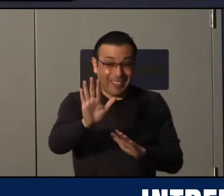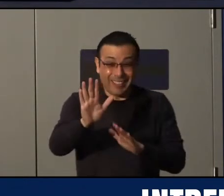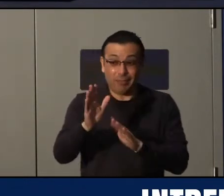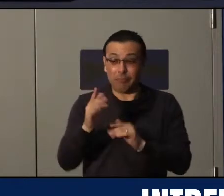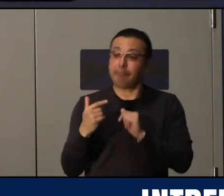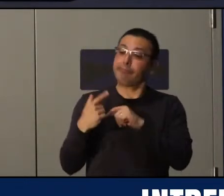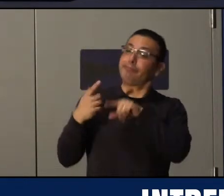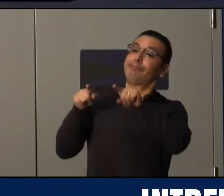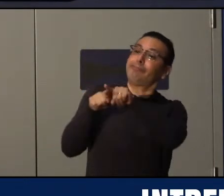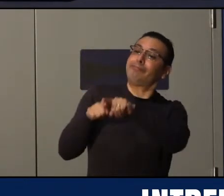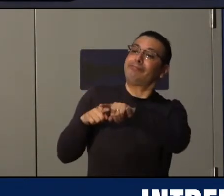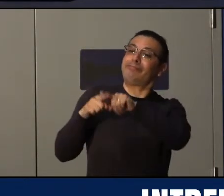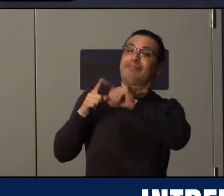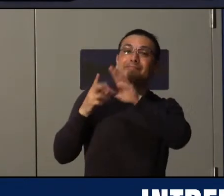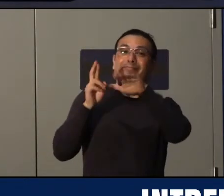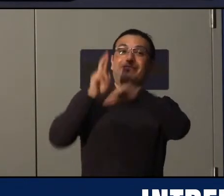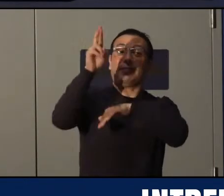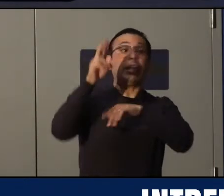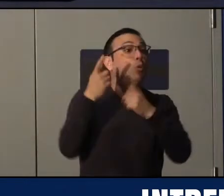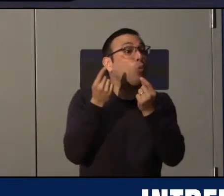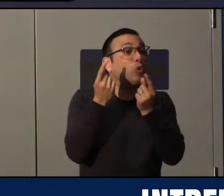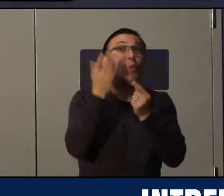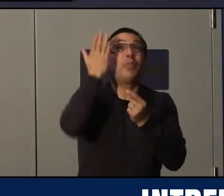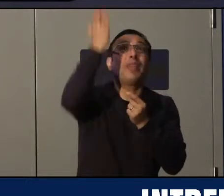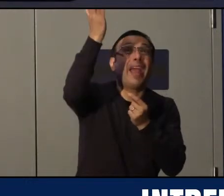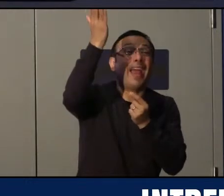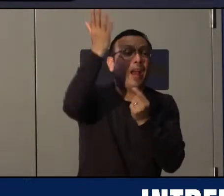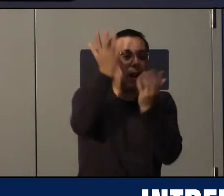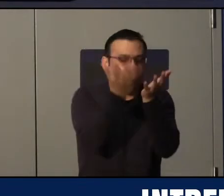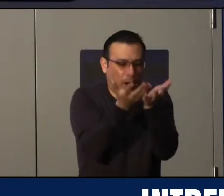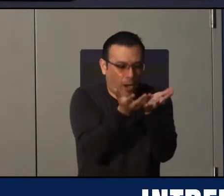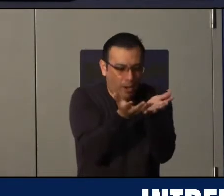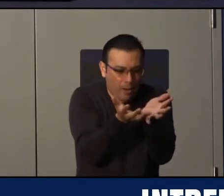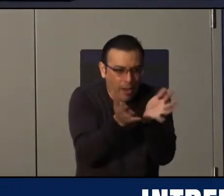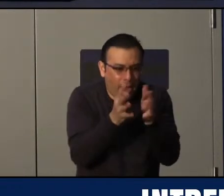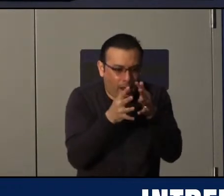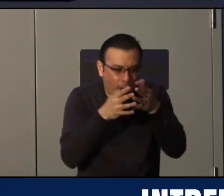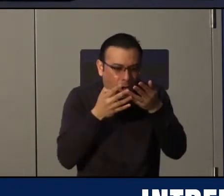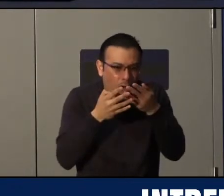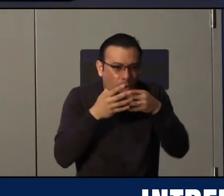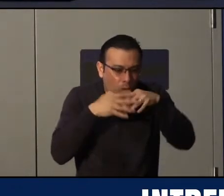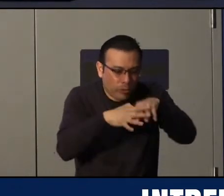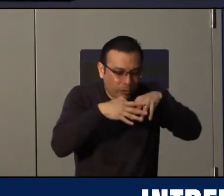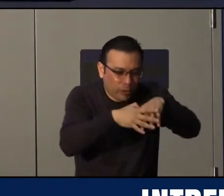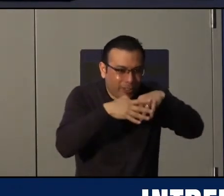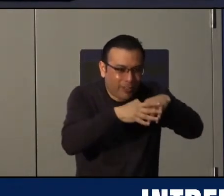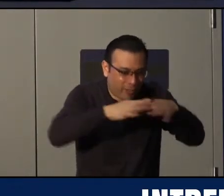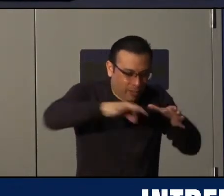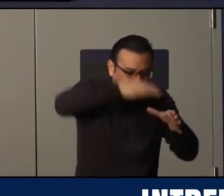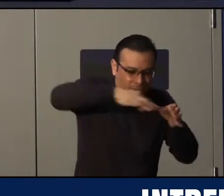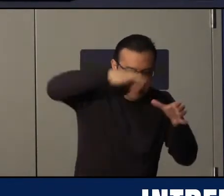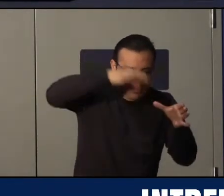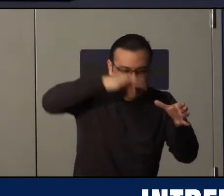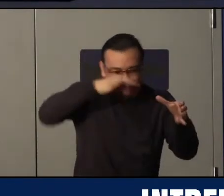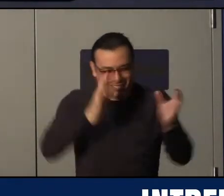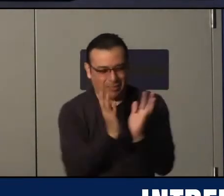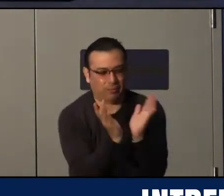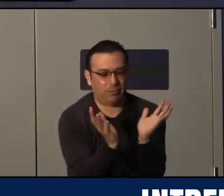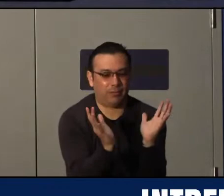colleagues weaved baskets in space. Dan Bursch is a basket